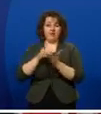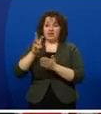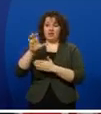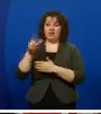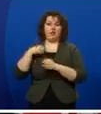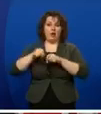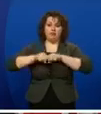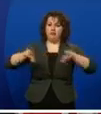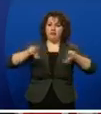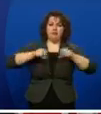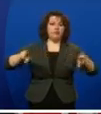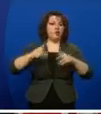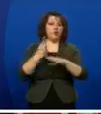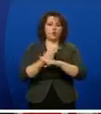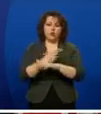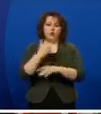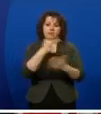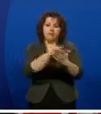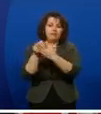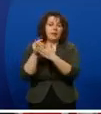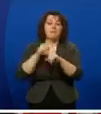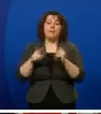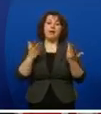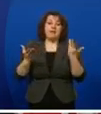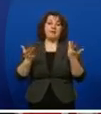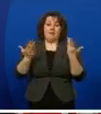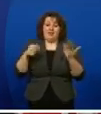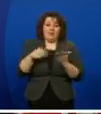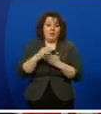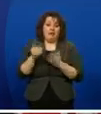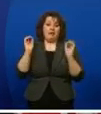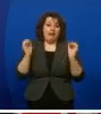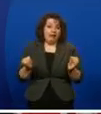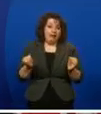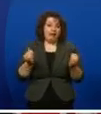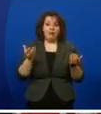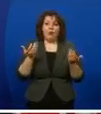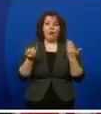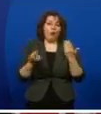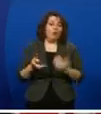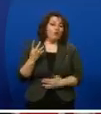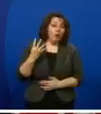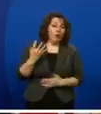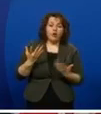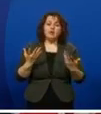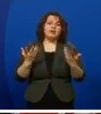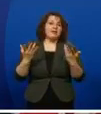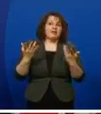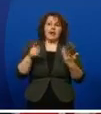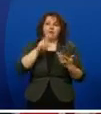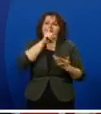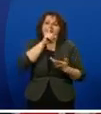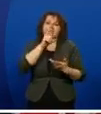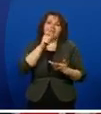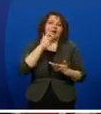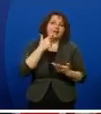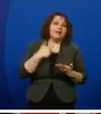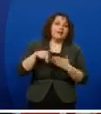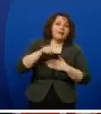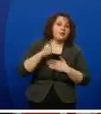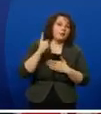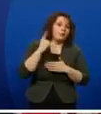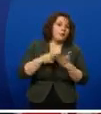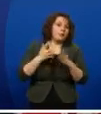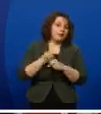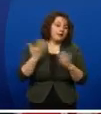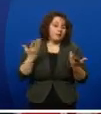being utilized. But we may not get anything this week, or at a minimum 4. They're not saying what we'll get the following week. Now,